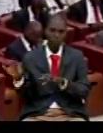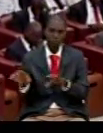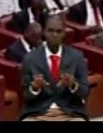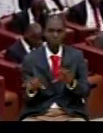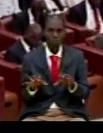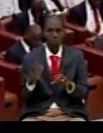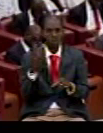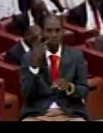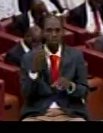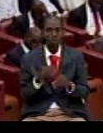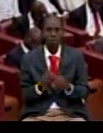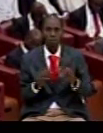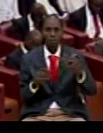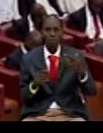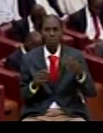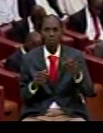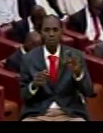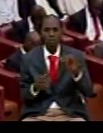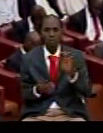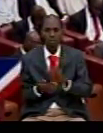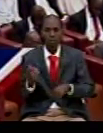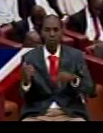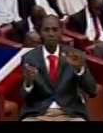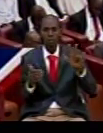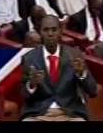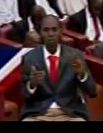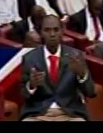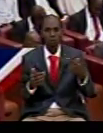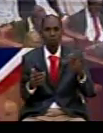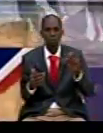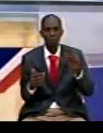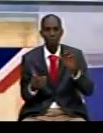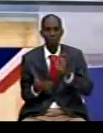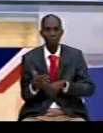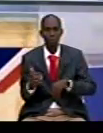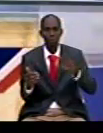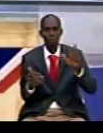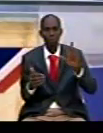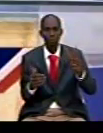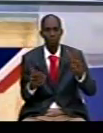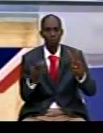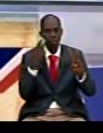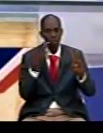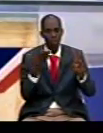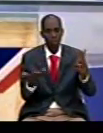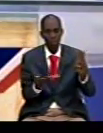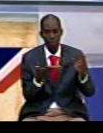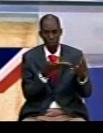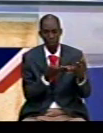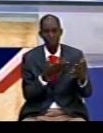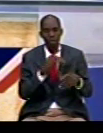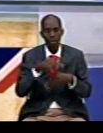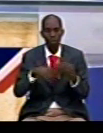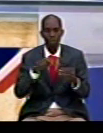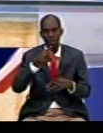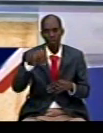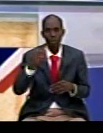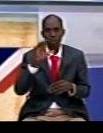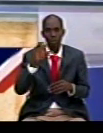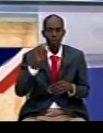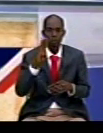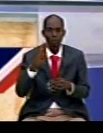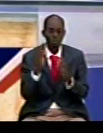chapter 32. Genesis chapter 32. Here is Jacob. He was